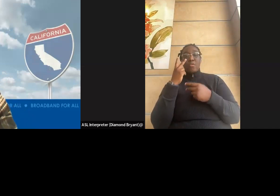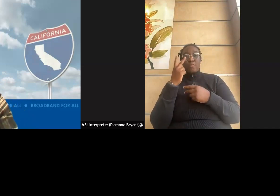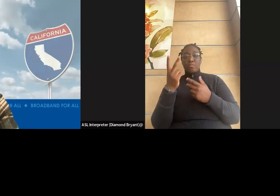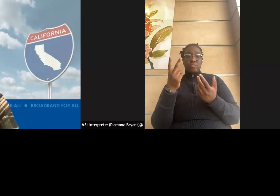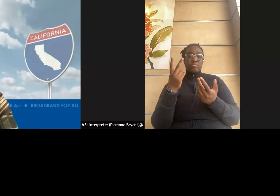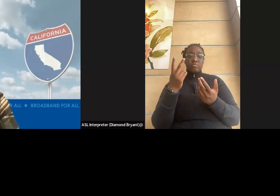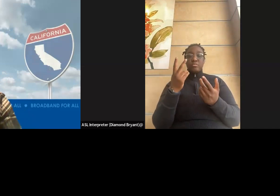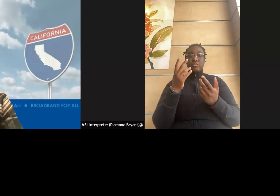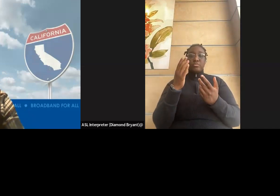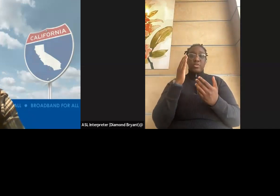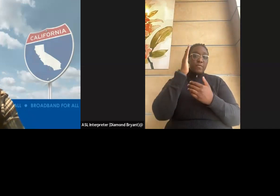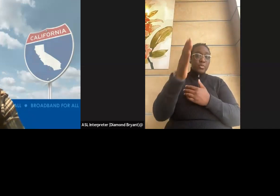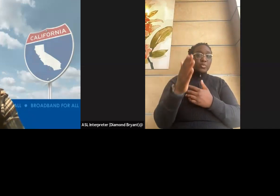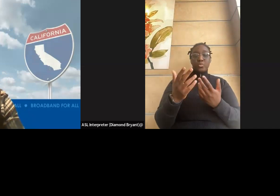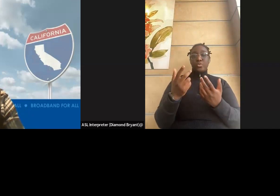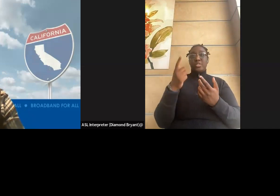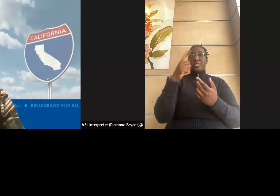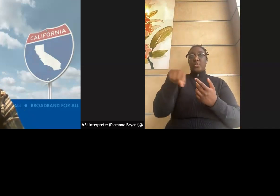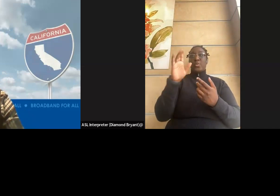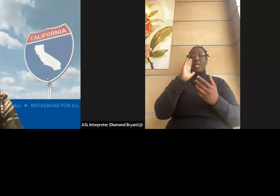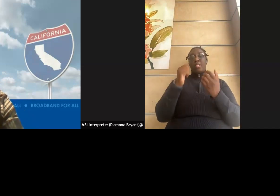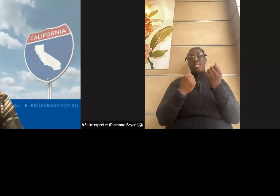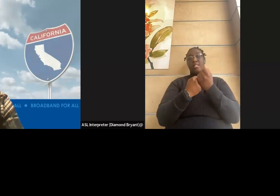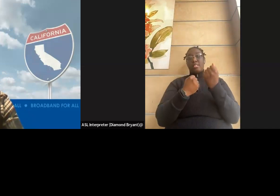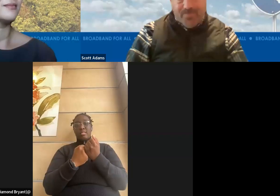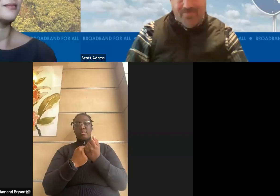will further help support the digital equity planning process.